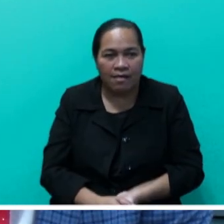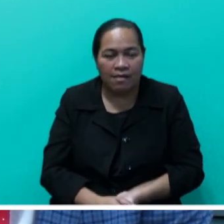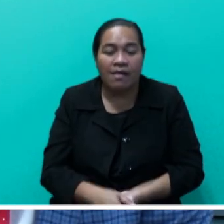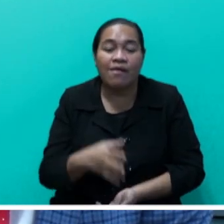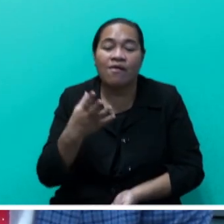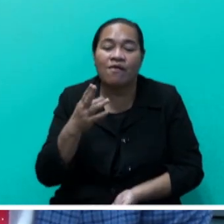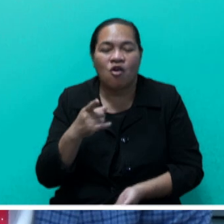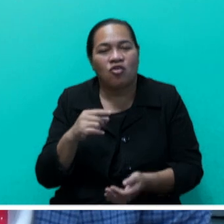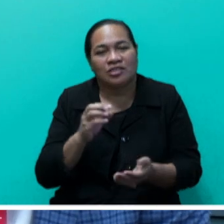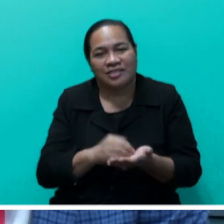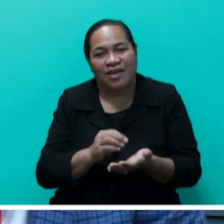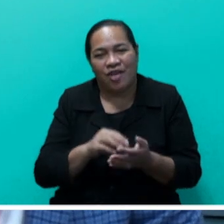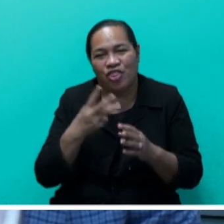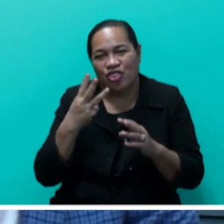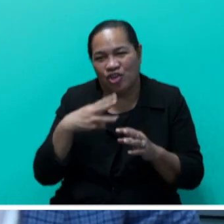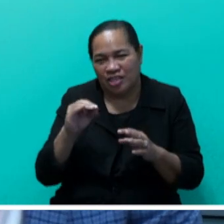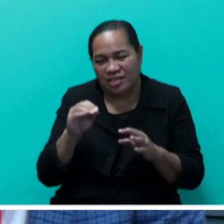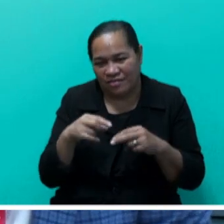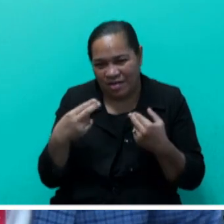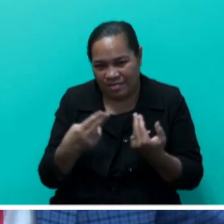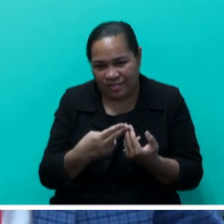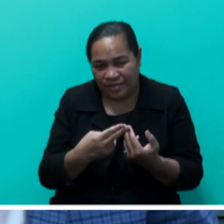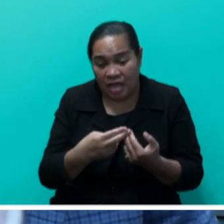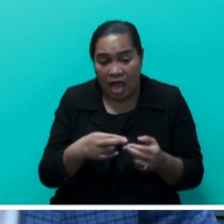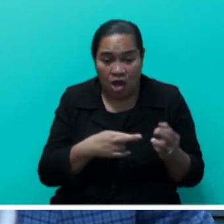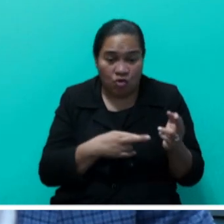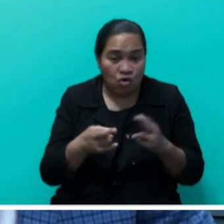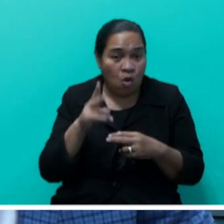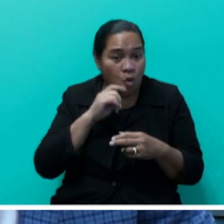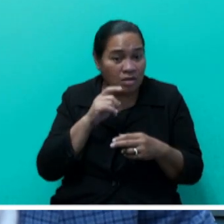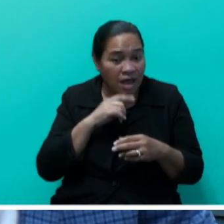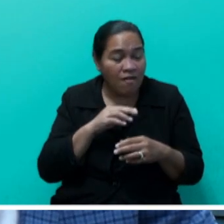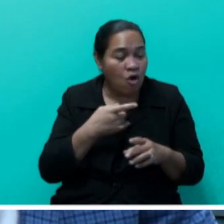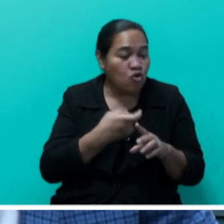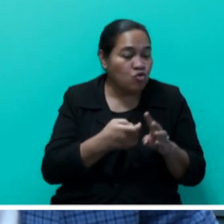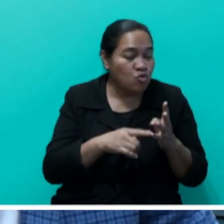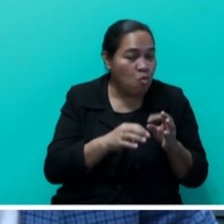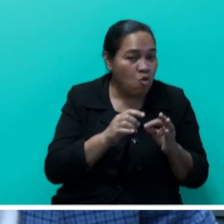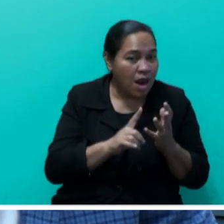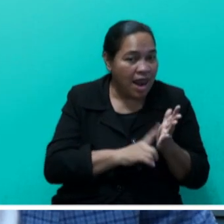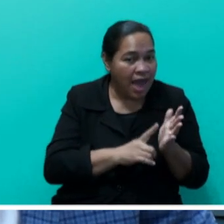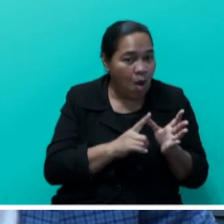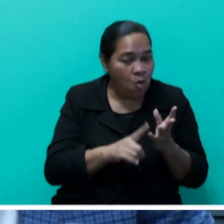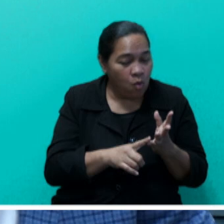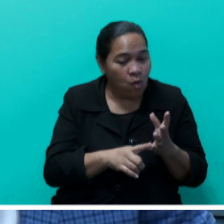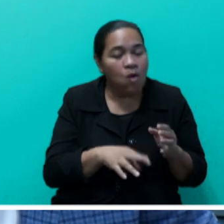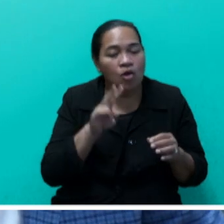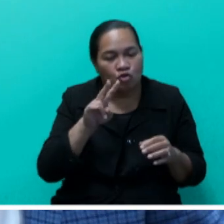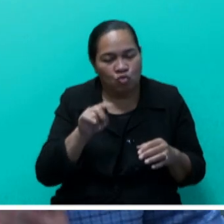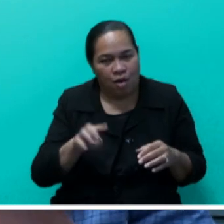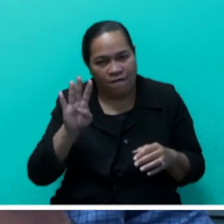households. And rural water supply projects, Kumbalau Combined Scheme Project, $2.4